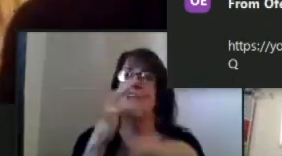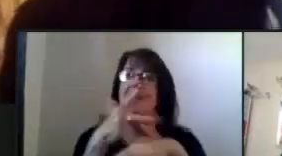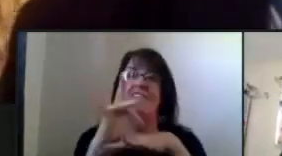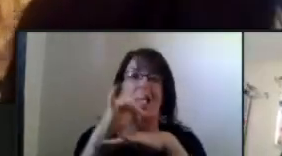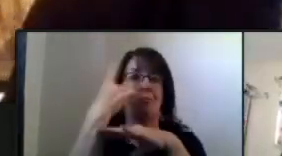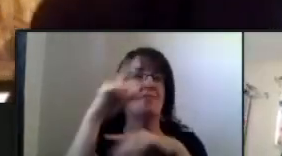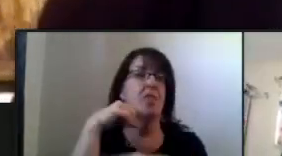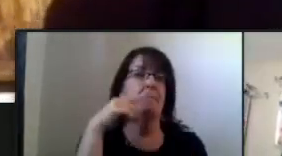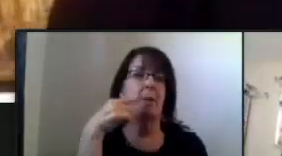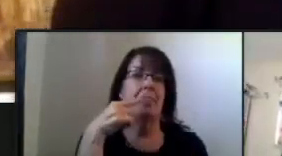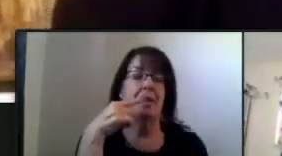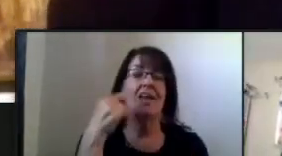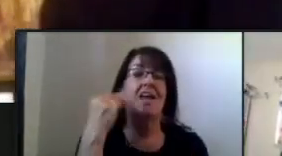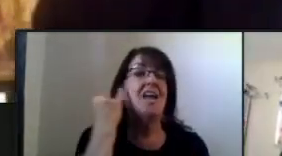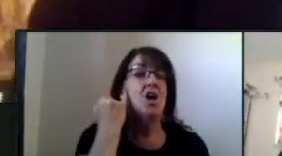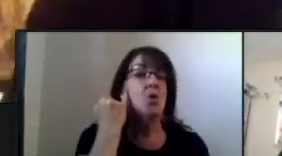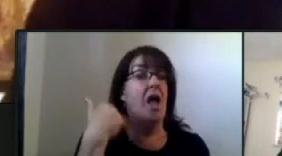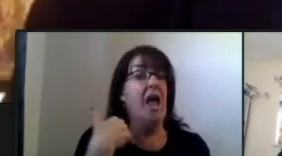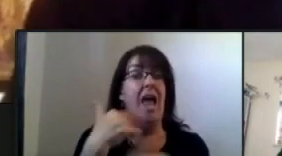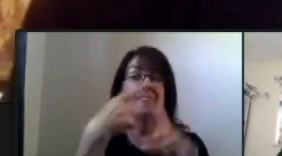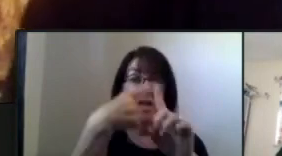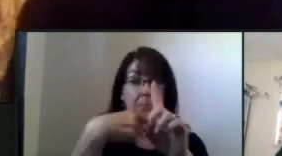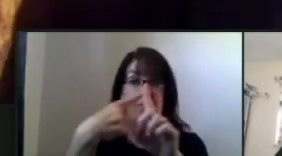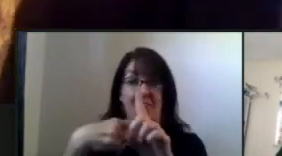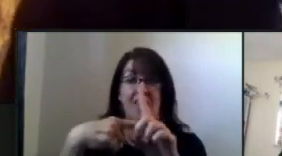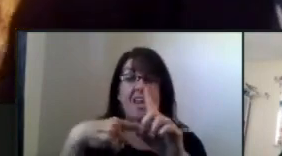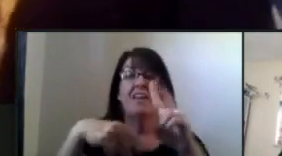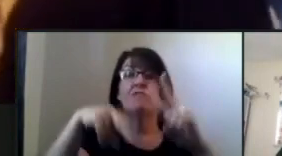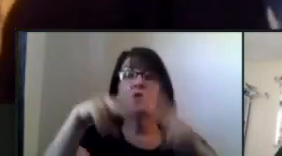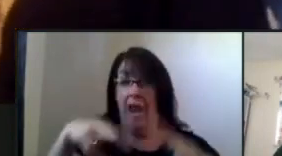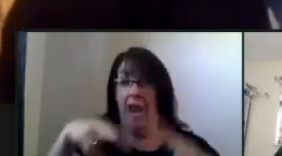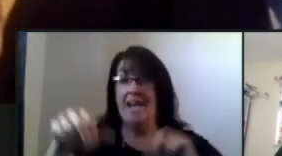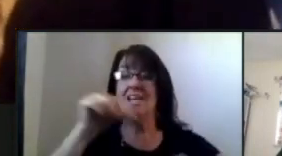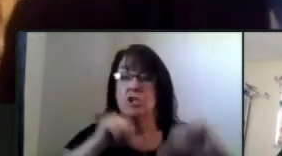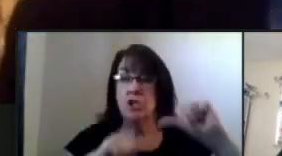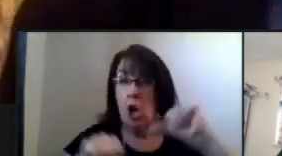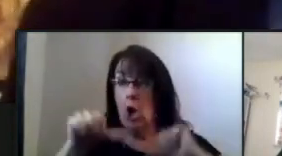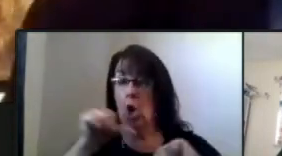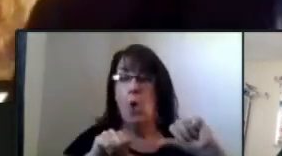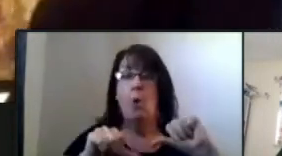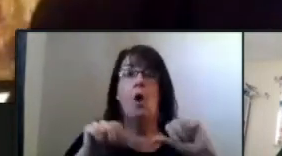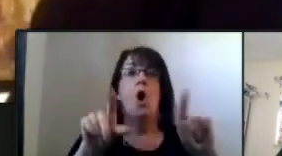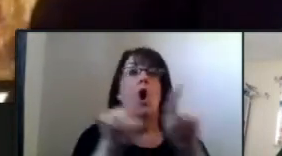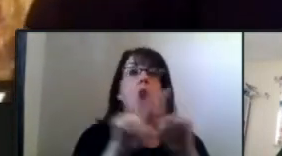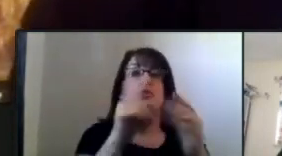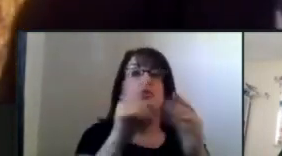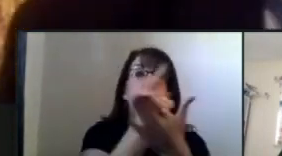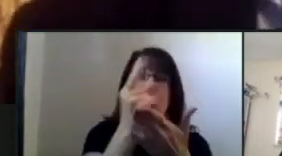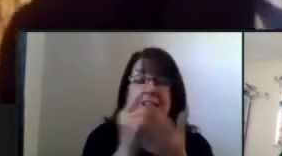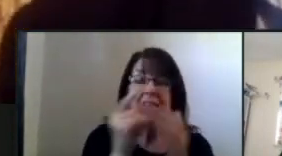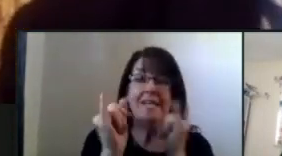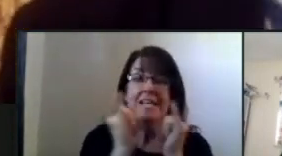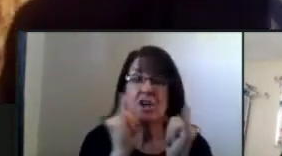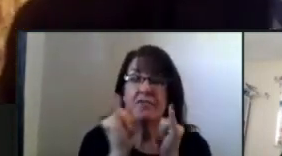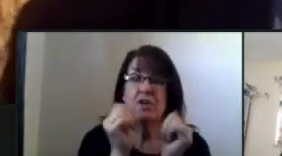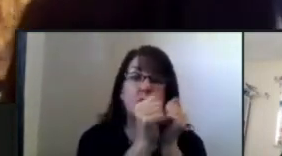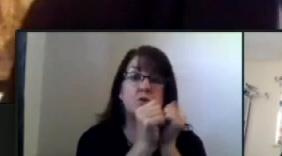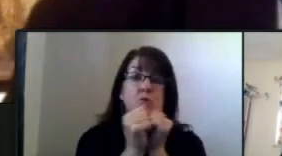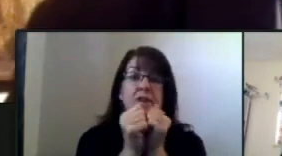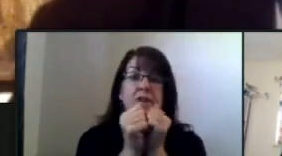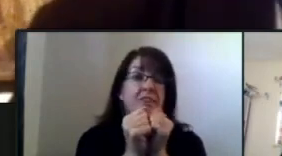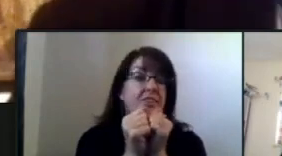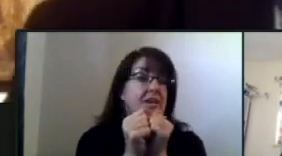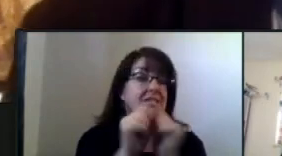public. We will be having a monthly variety show. We also have weekly interviews with spots on